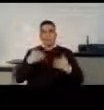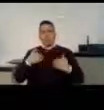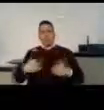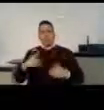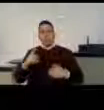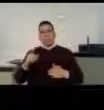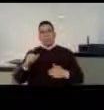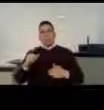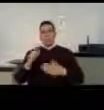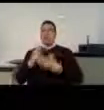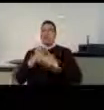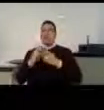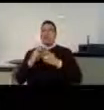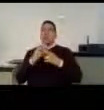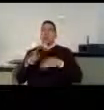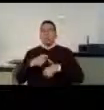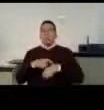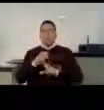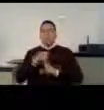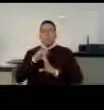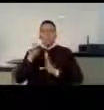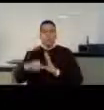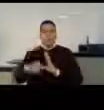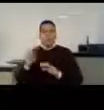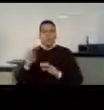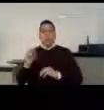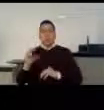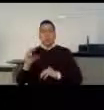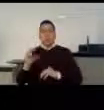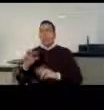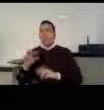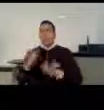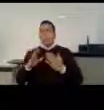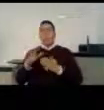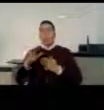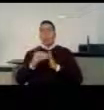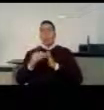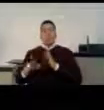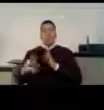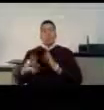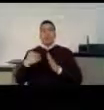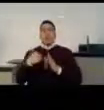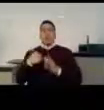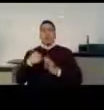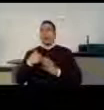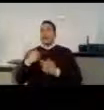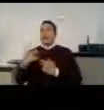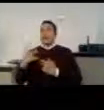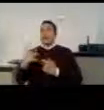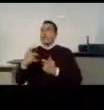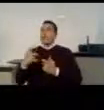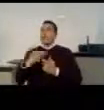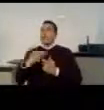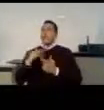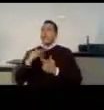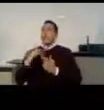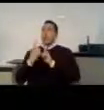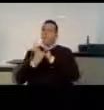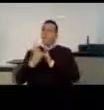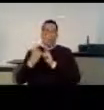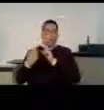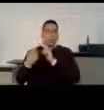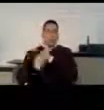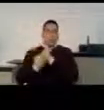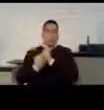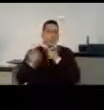Some of them are shorter time semesters, or where your students really have like somebody who works specifically